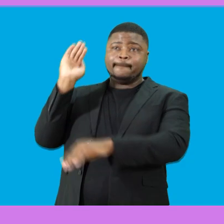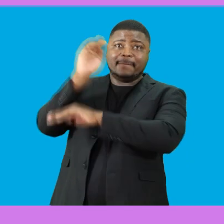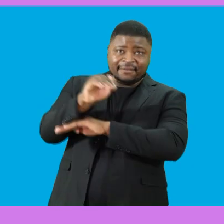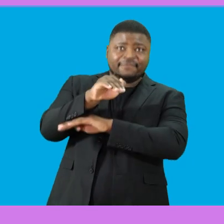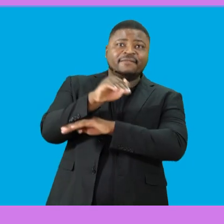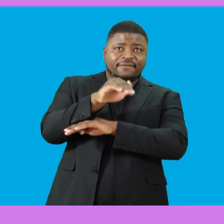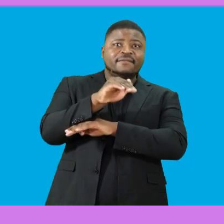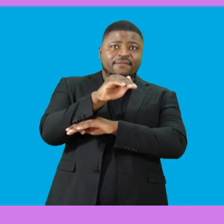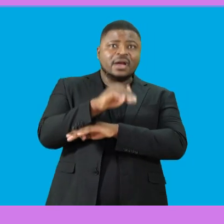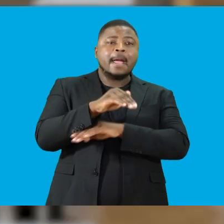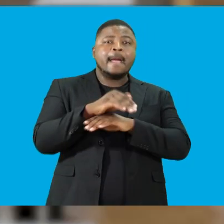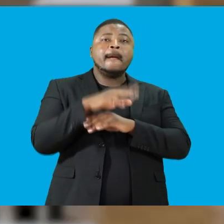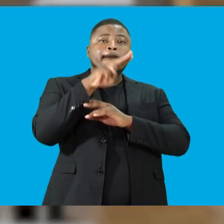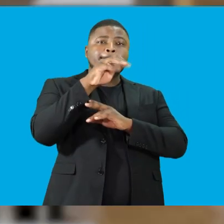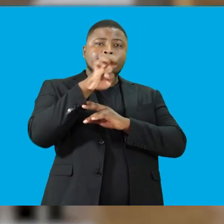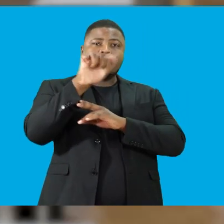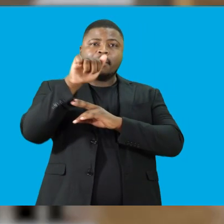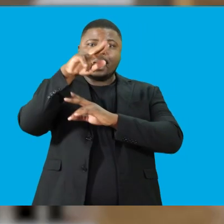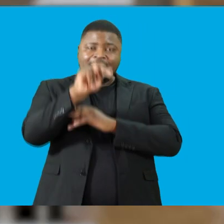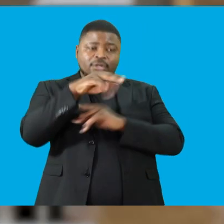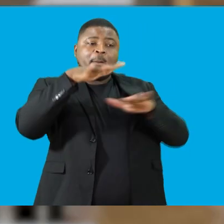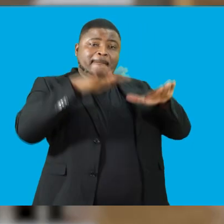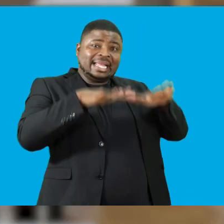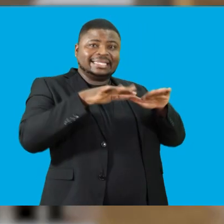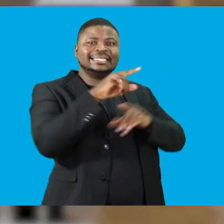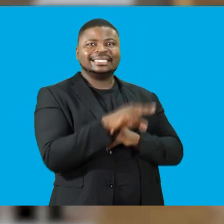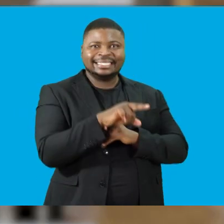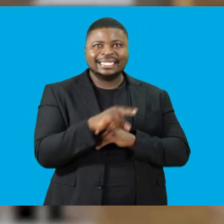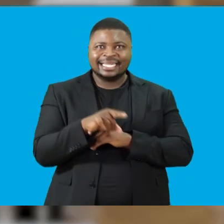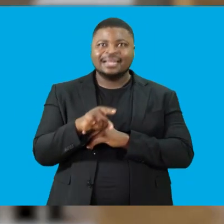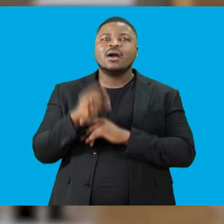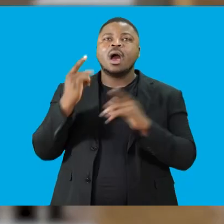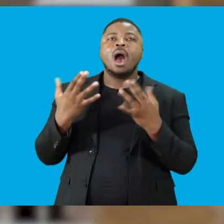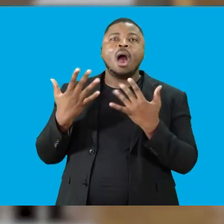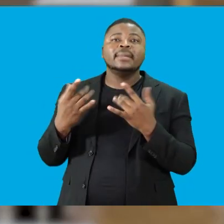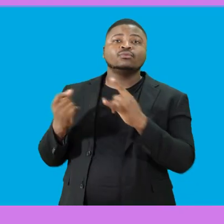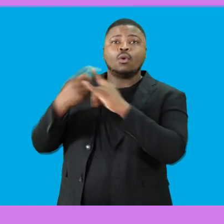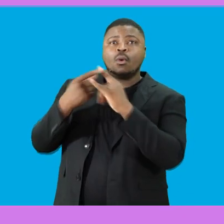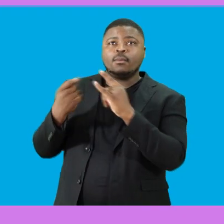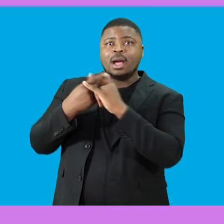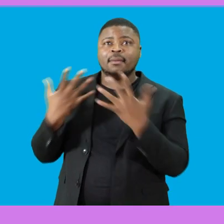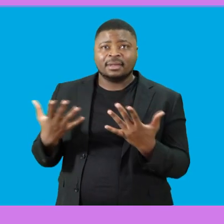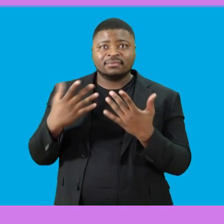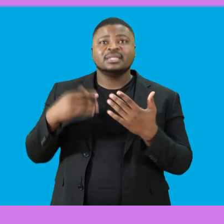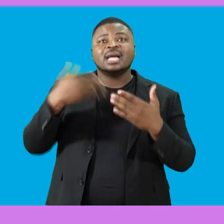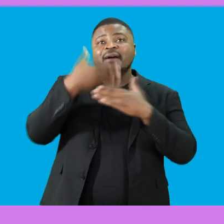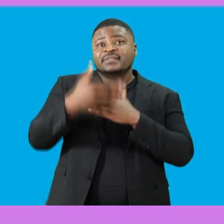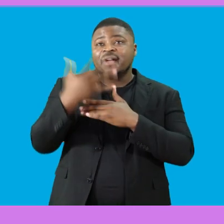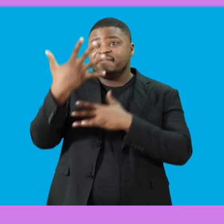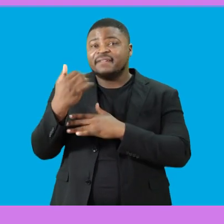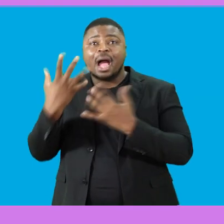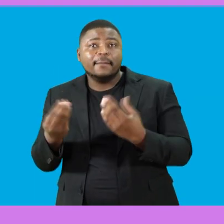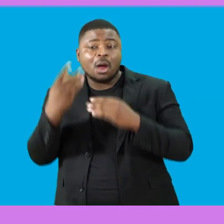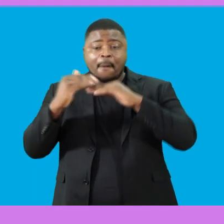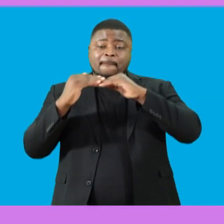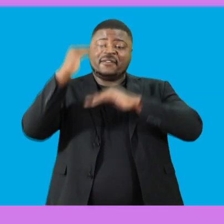is 5.4. So we have to check how many matches had a goal that is above 5.4. After 5, we